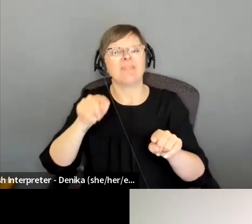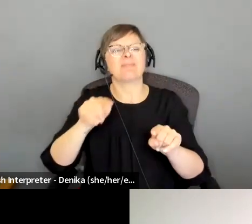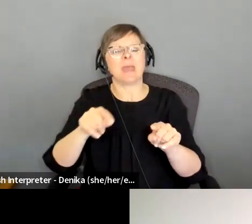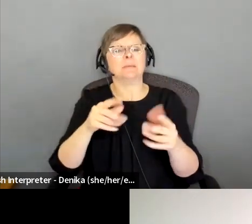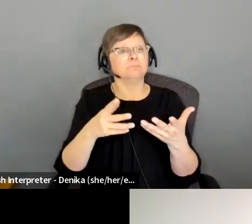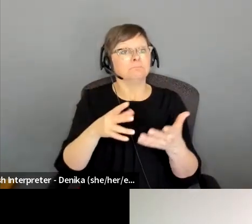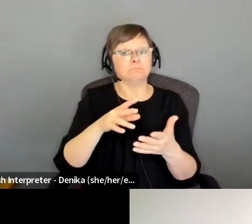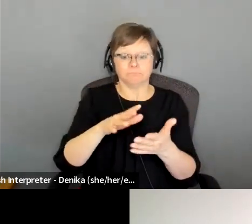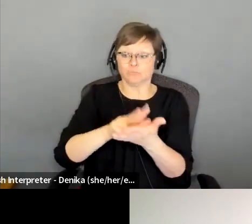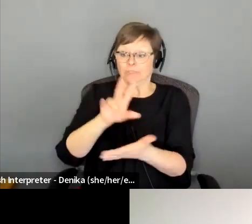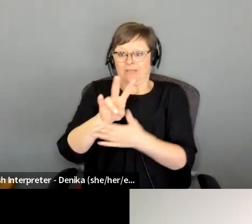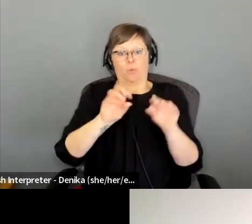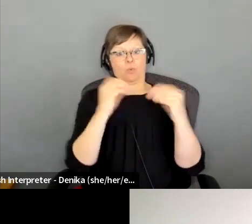organization